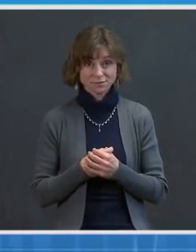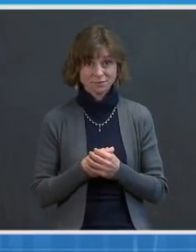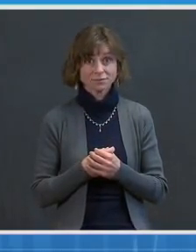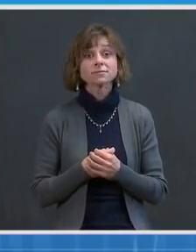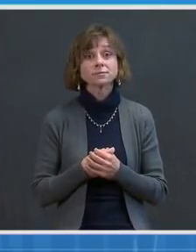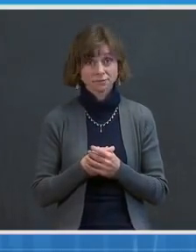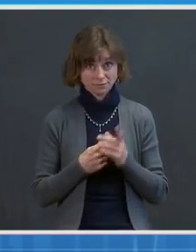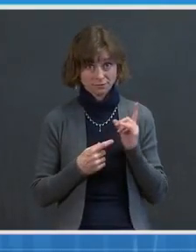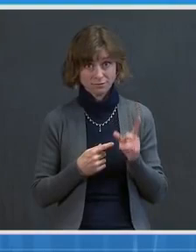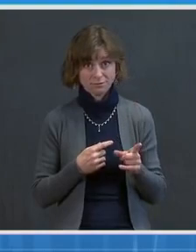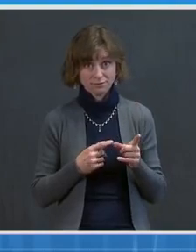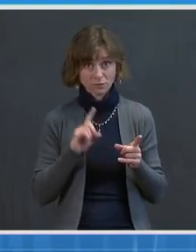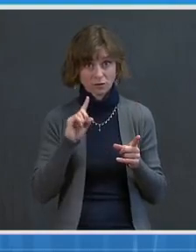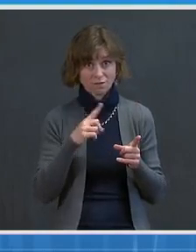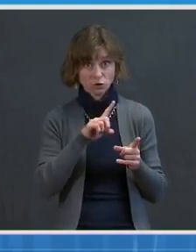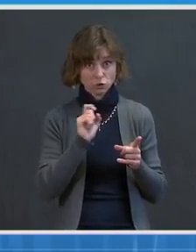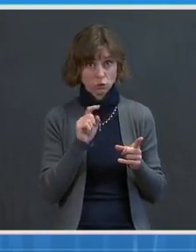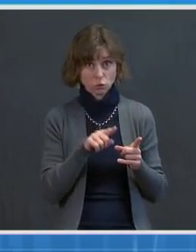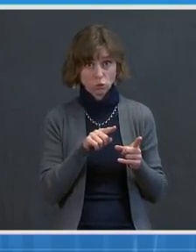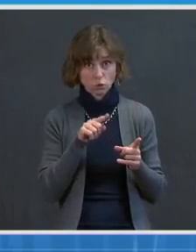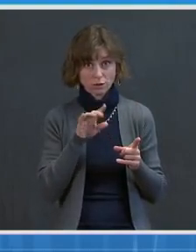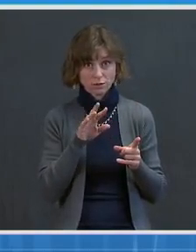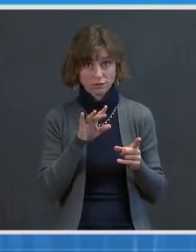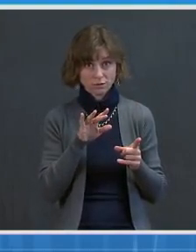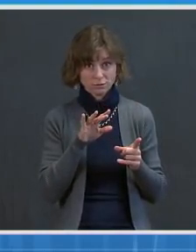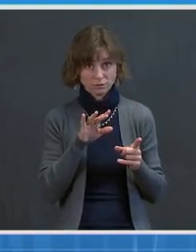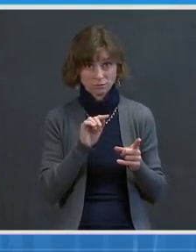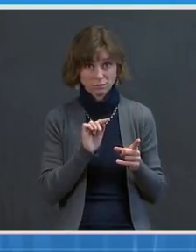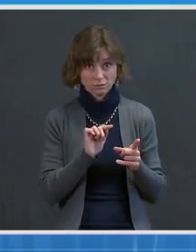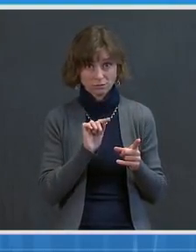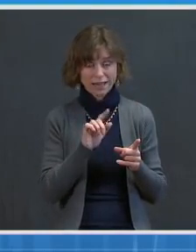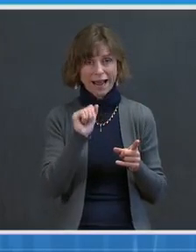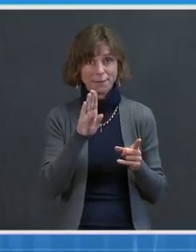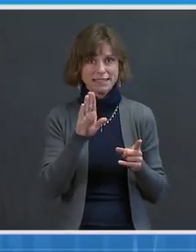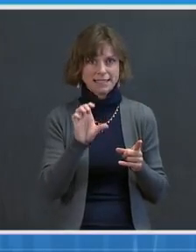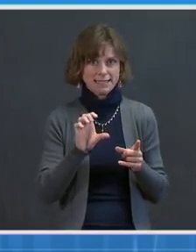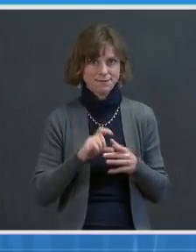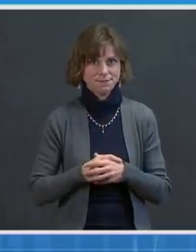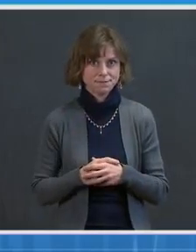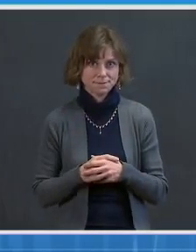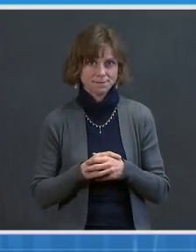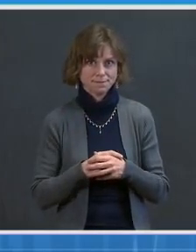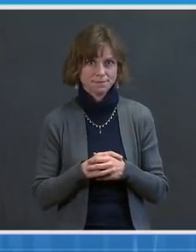Great. First question, we will go to Cheyenne Haslett at ABC.